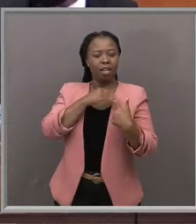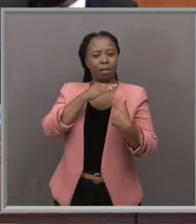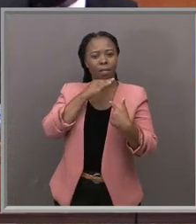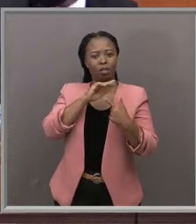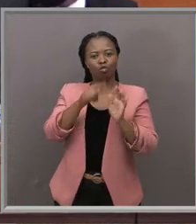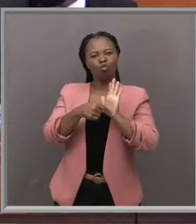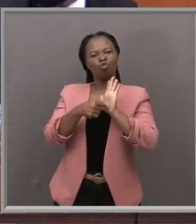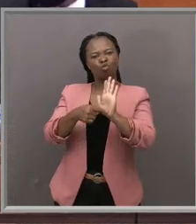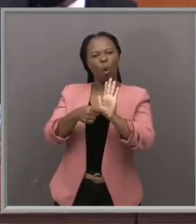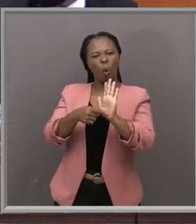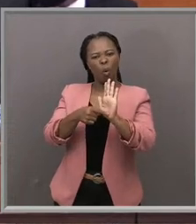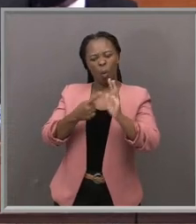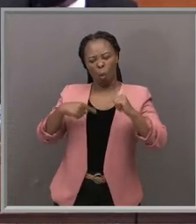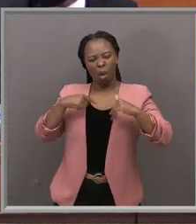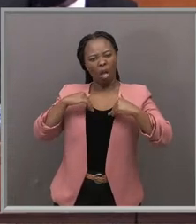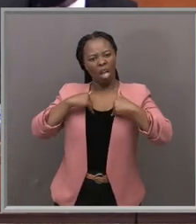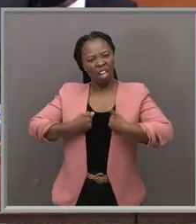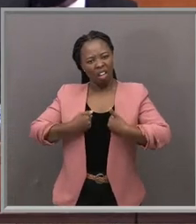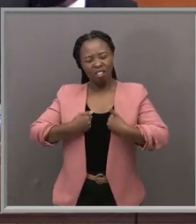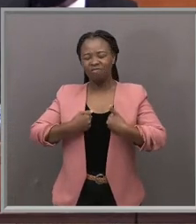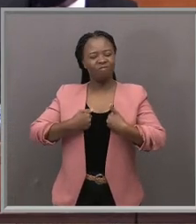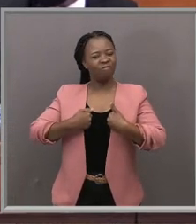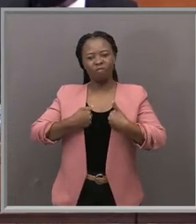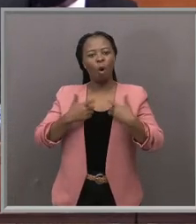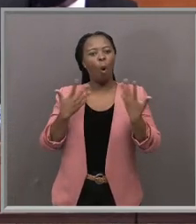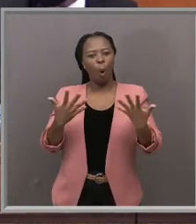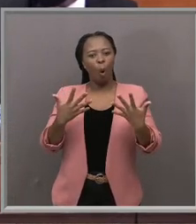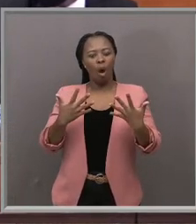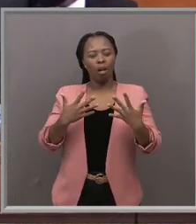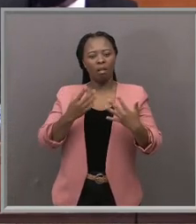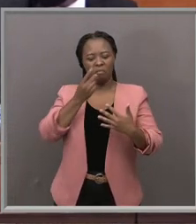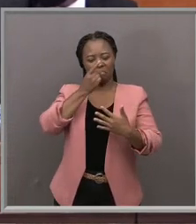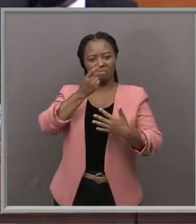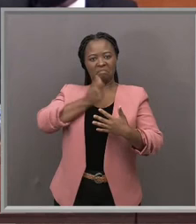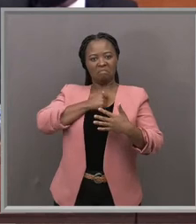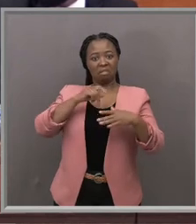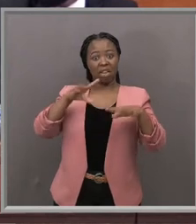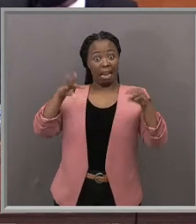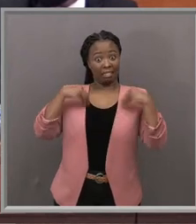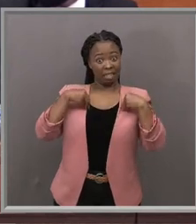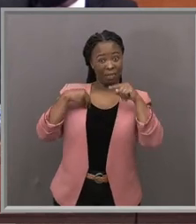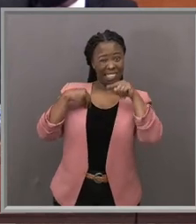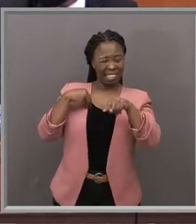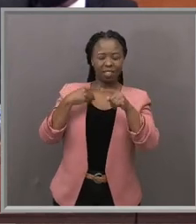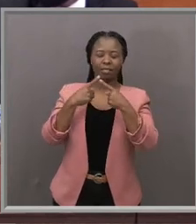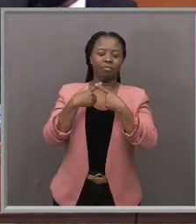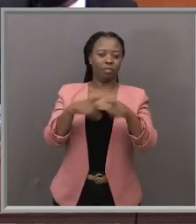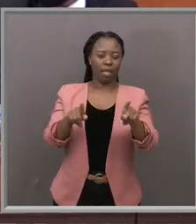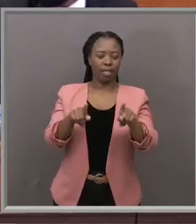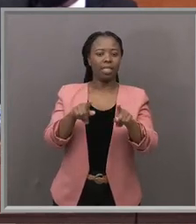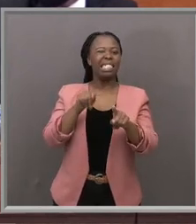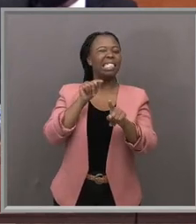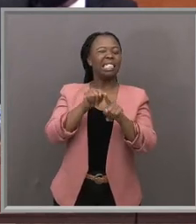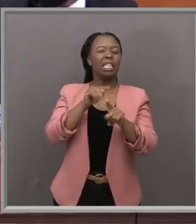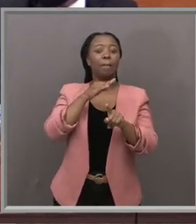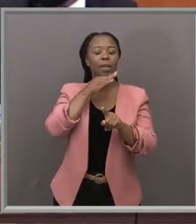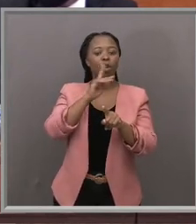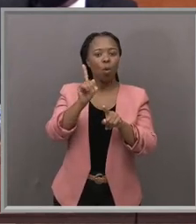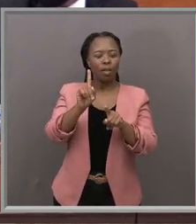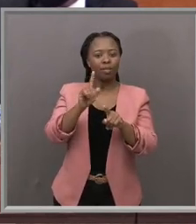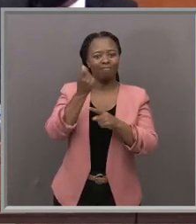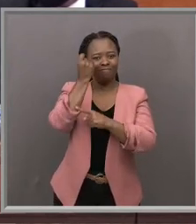fatigue or is not to accept defeat. This is simply to underscore the human